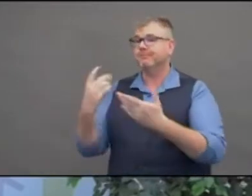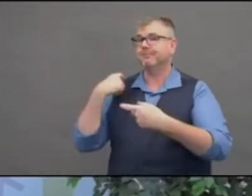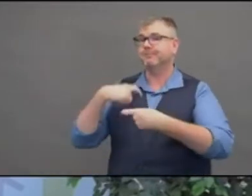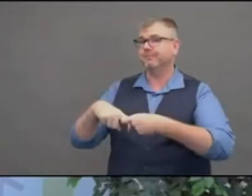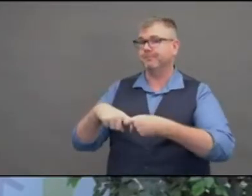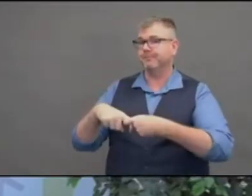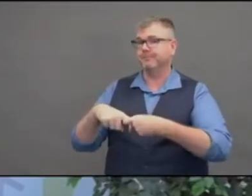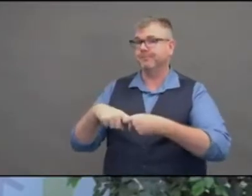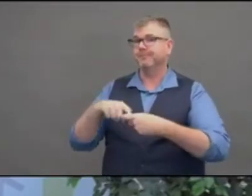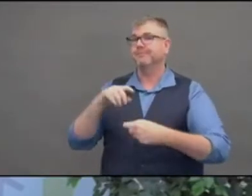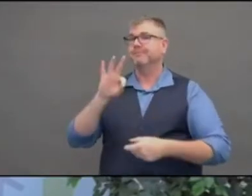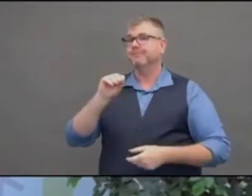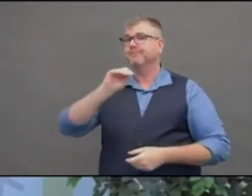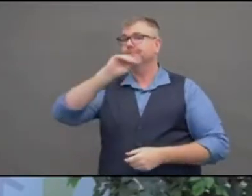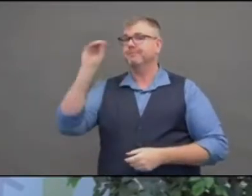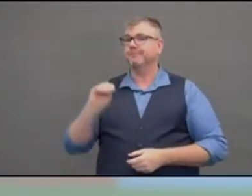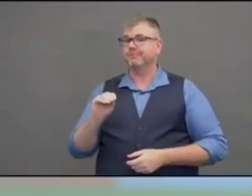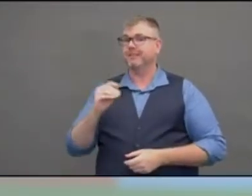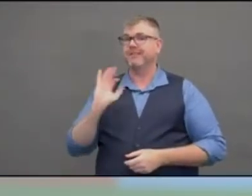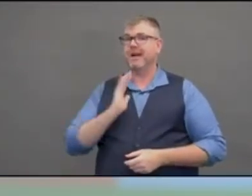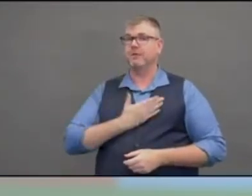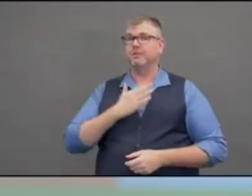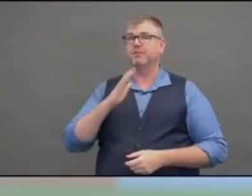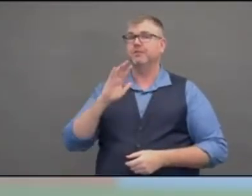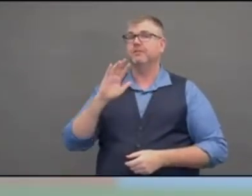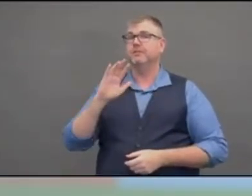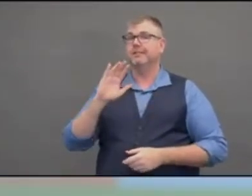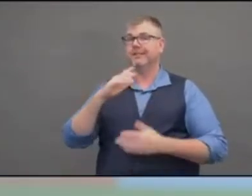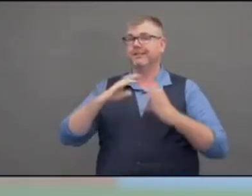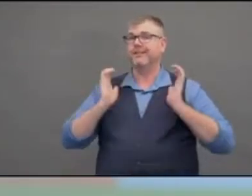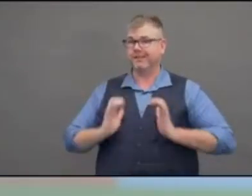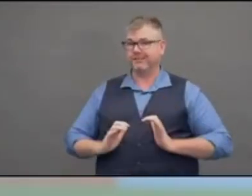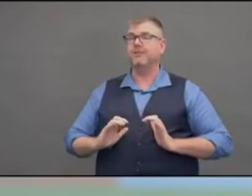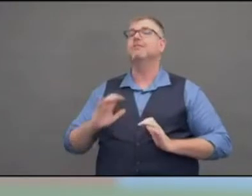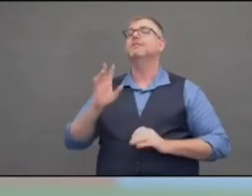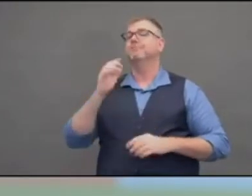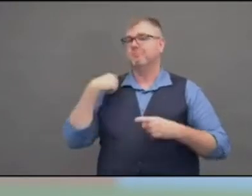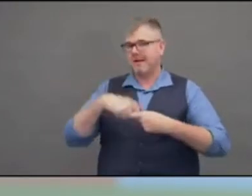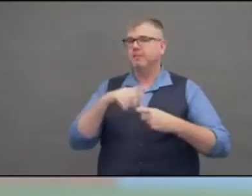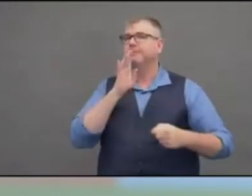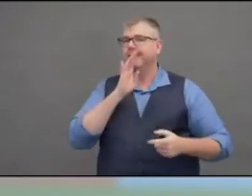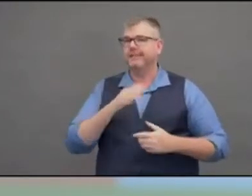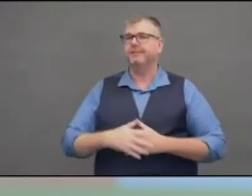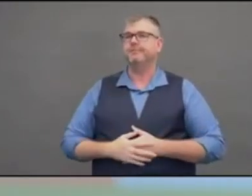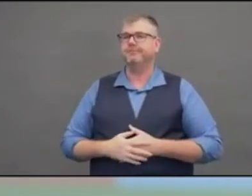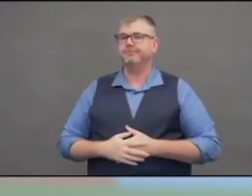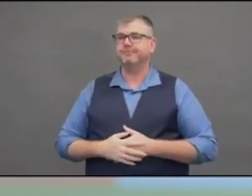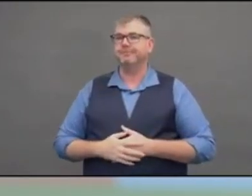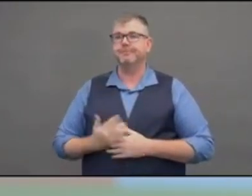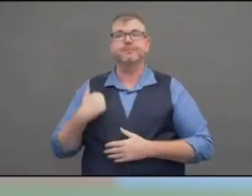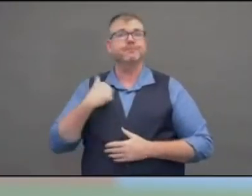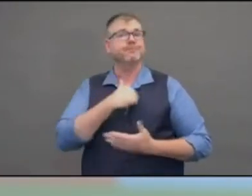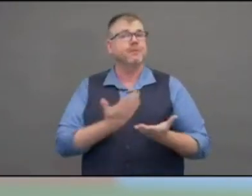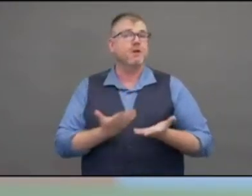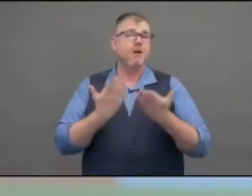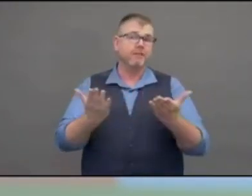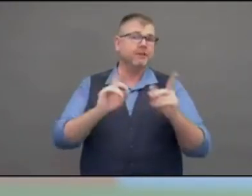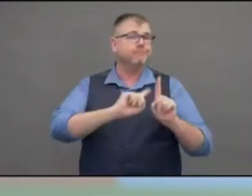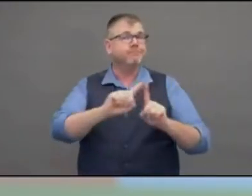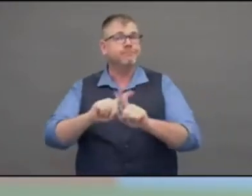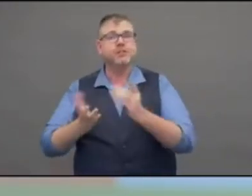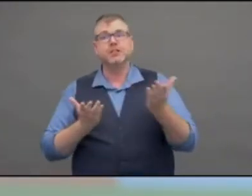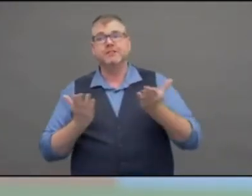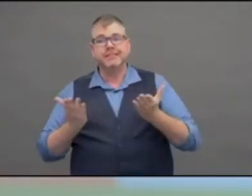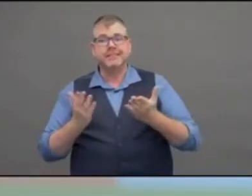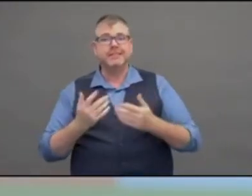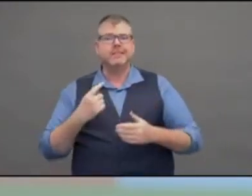Spanish speaking. So we are offering many services and resources, because during this time we're not only navigating through our healthcare system, but